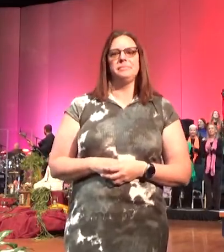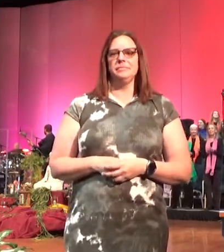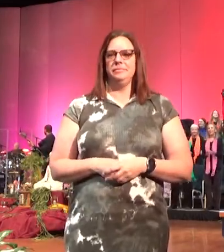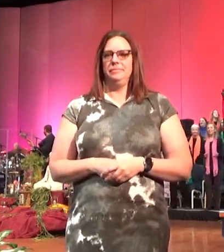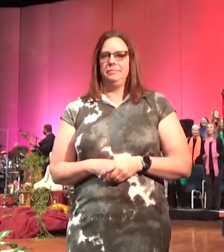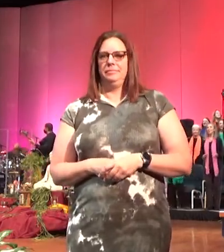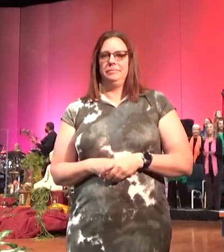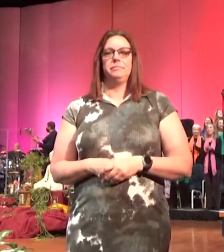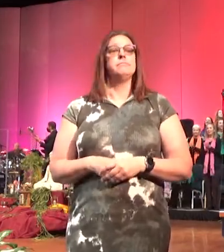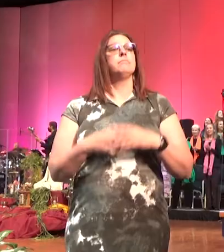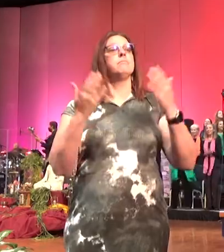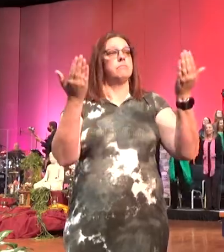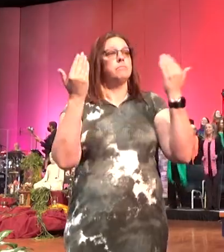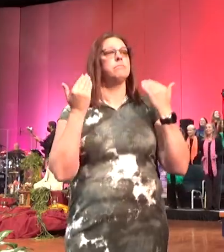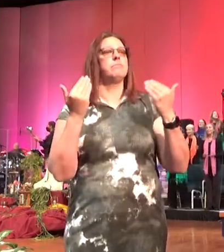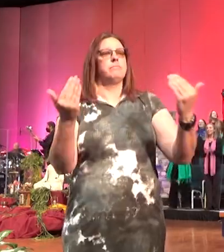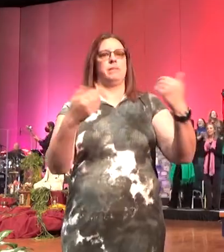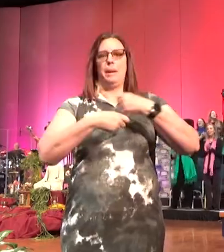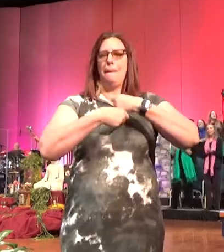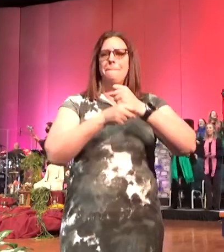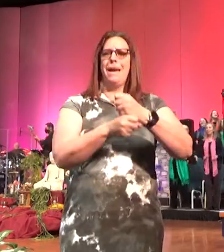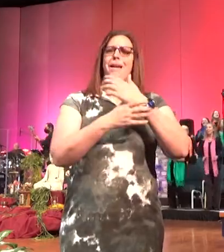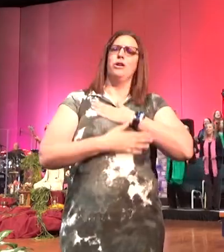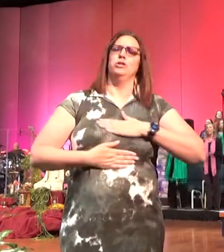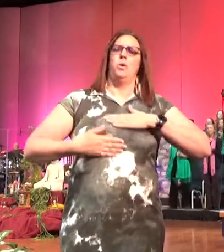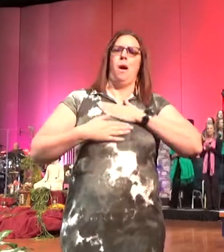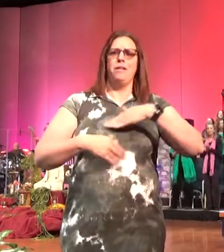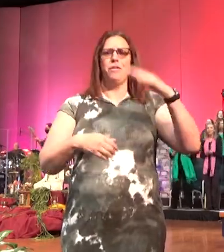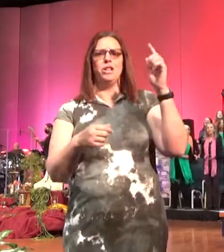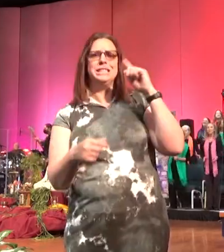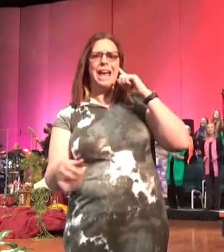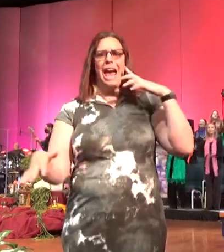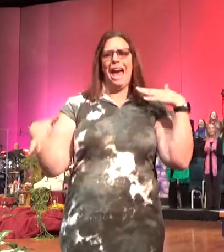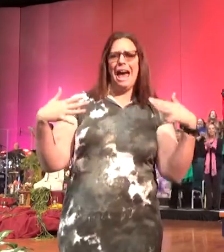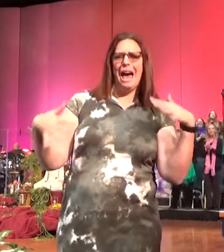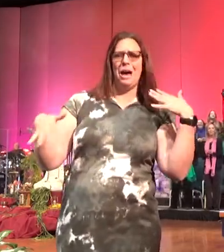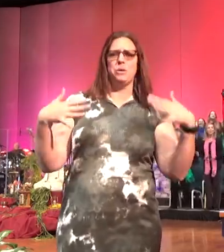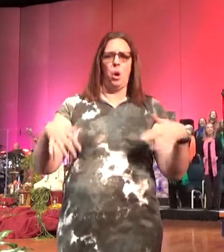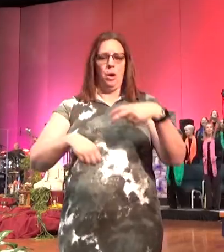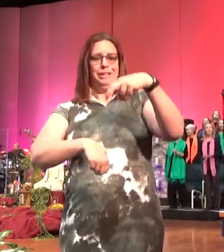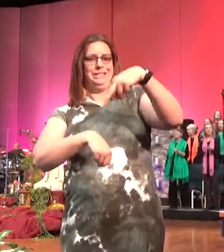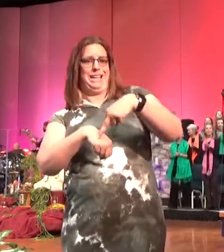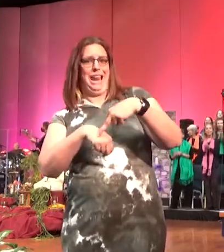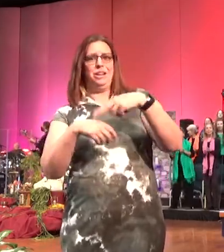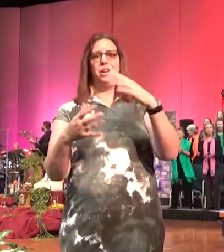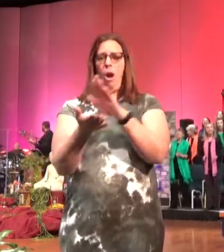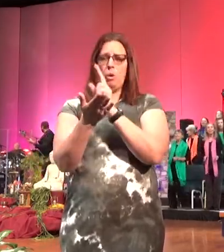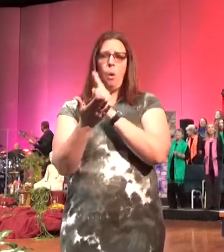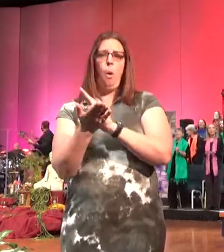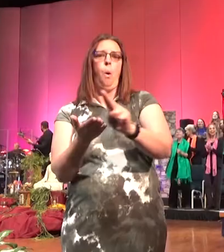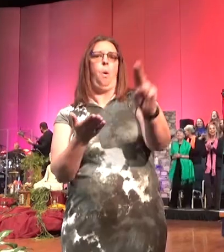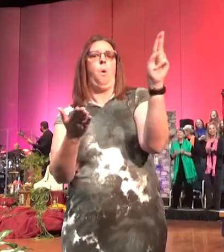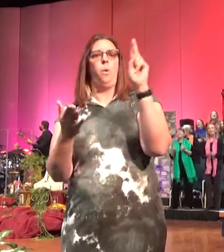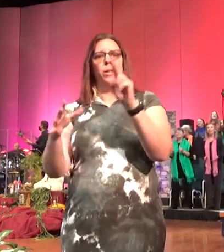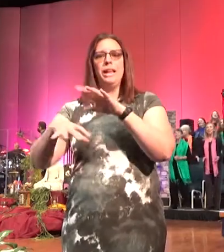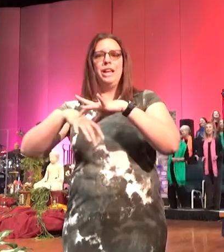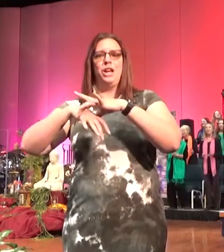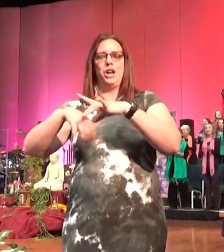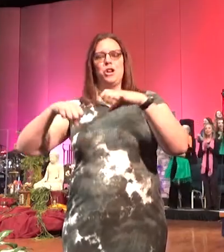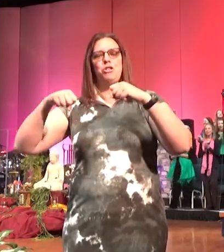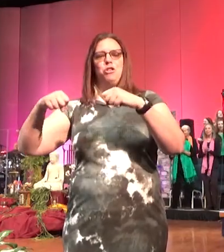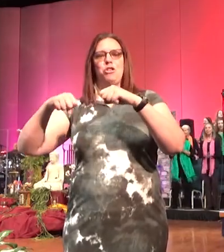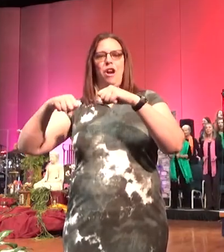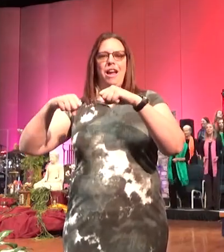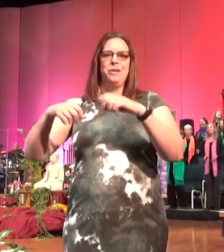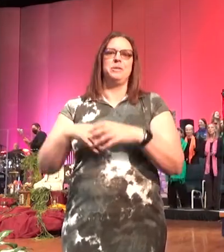Let us make a joyful sound. Here we stand on holy ground. Let us make a joyful sound. Here we stand on